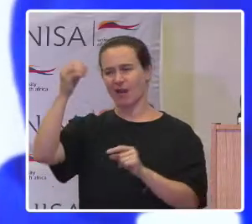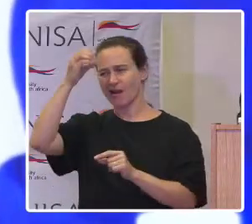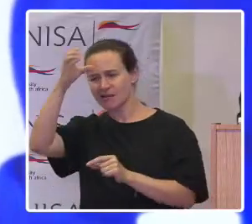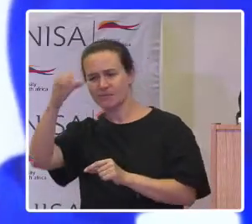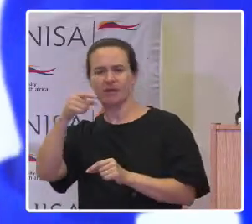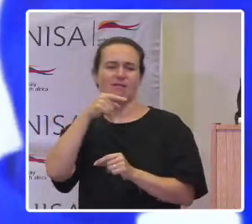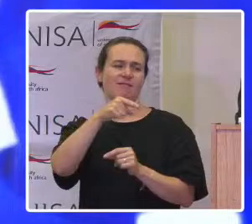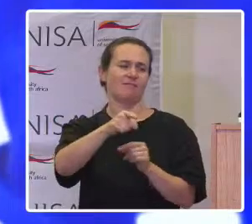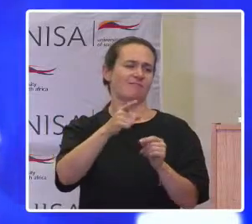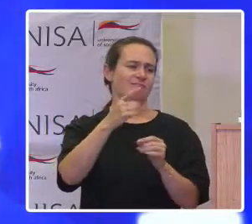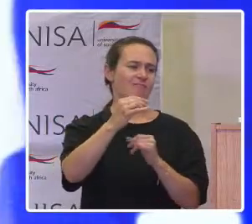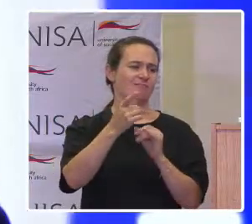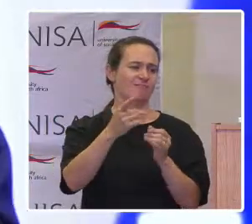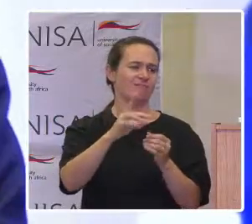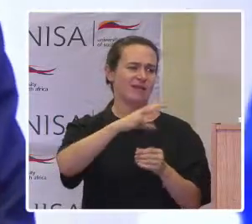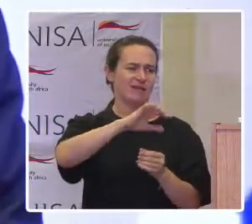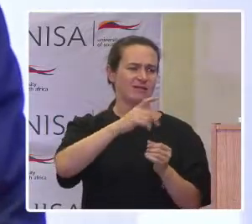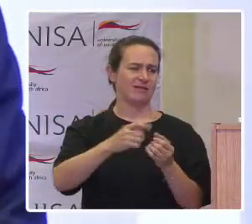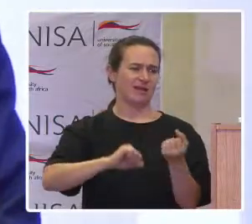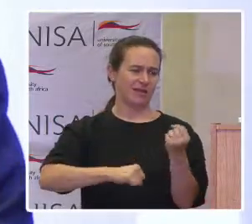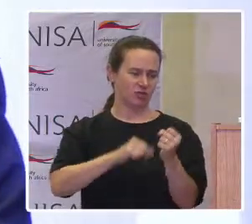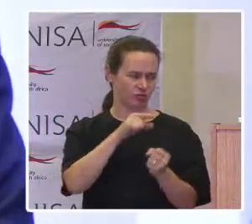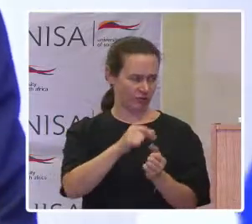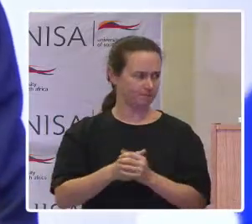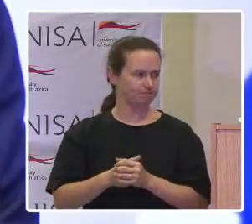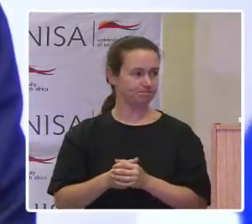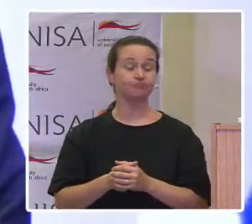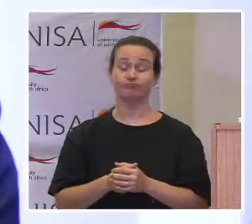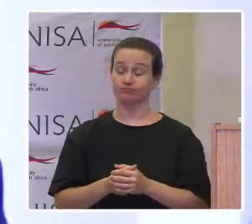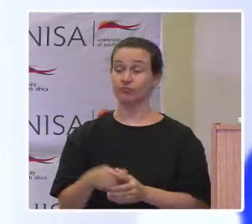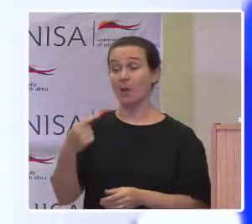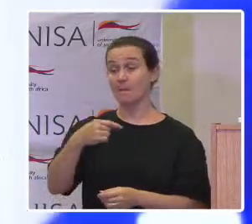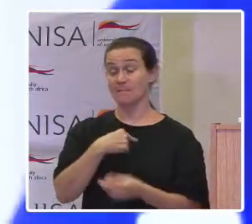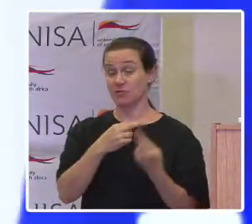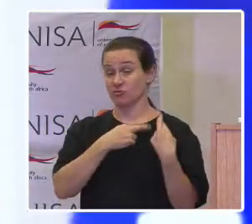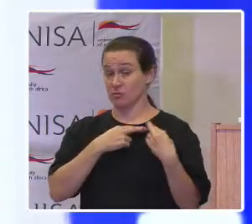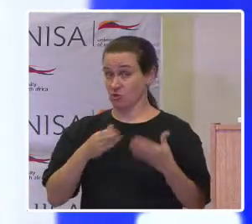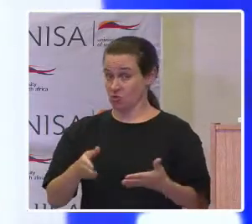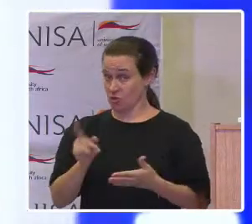the like. So thank you. So